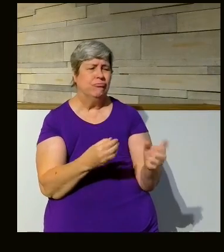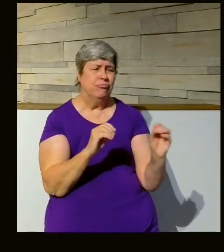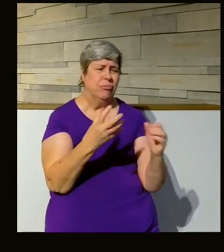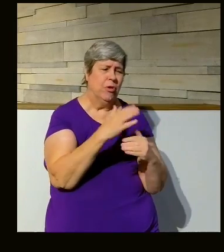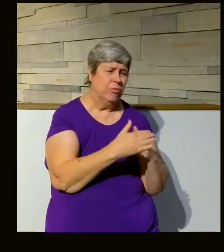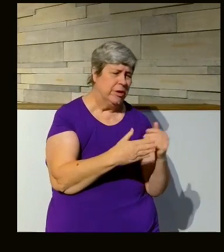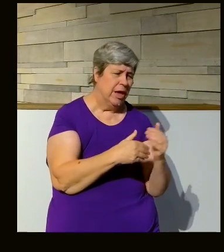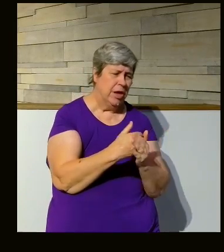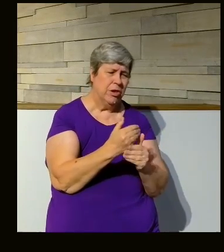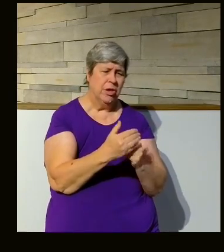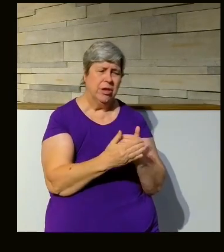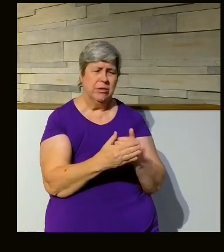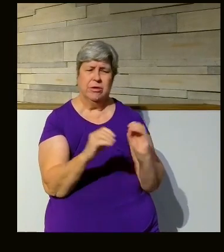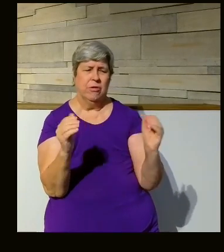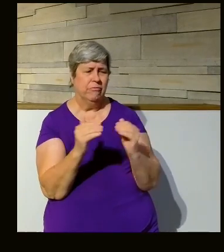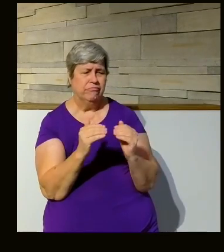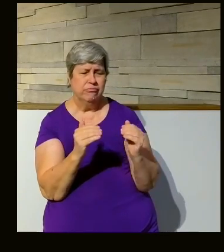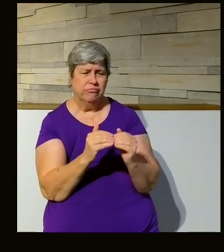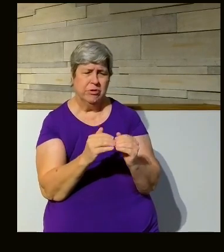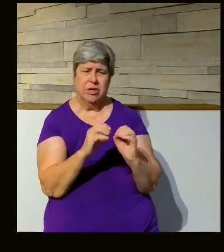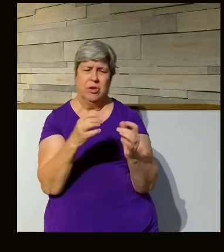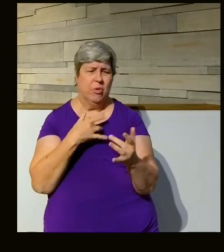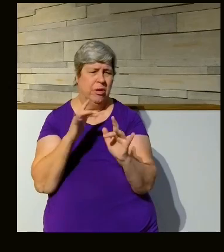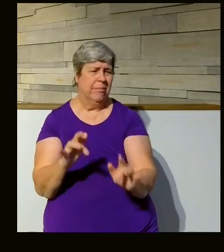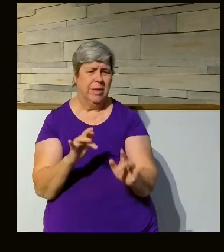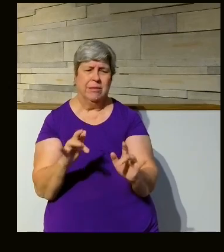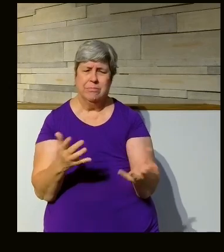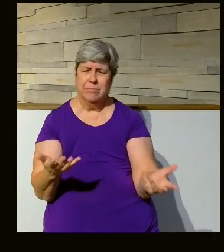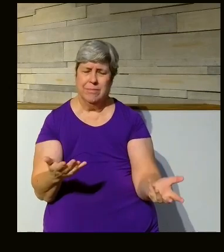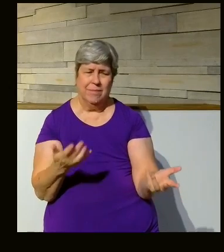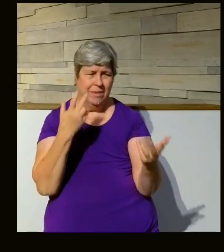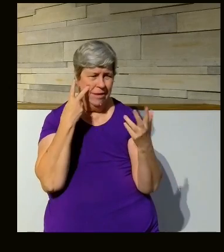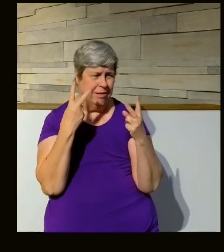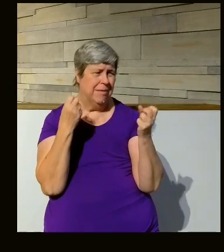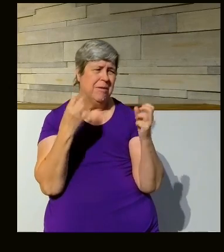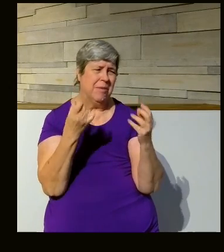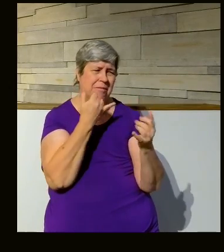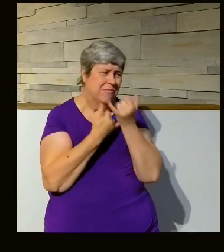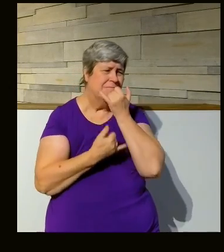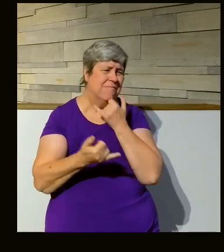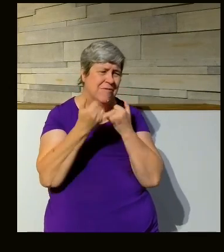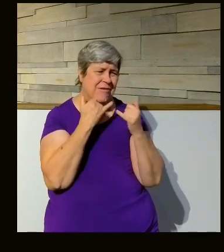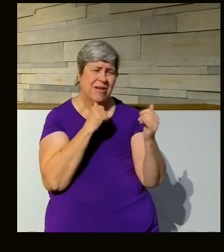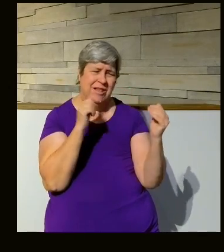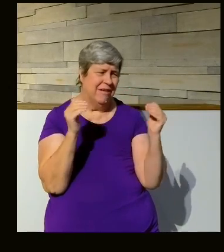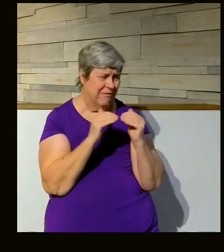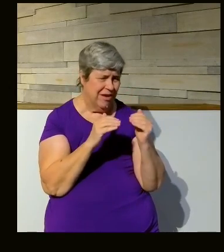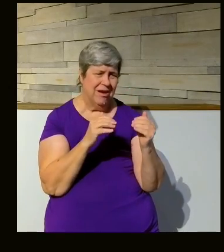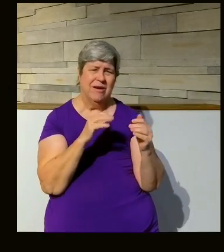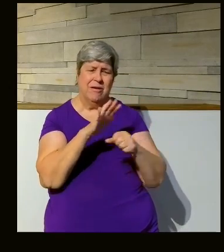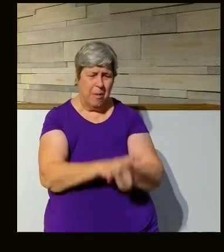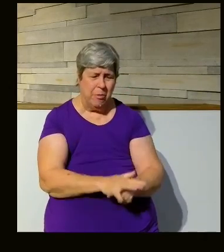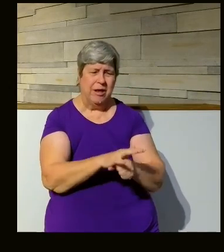kindness, the lack of fairness, of compassion. There's so much wrong in our world with injustice and oppression,